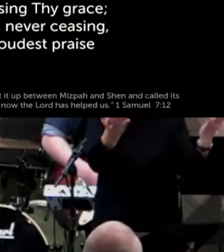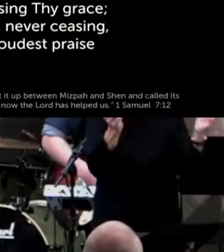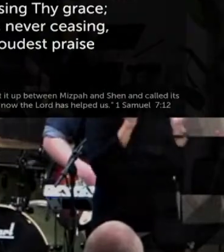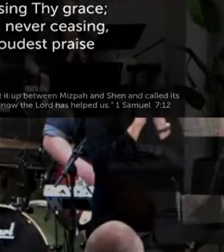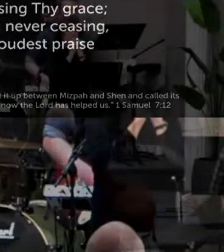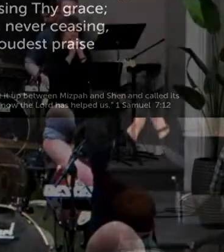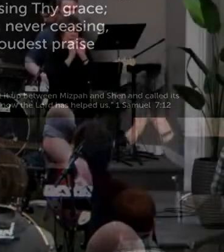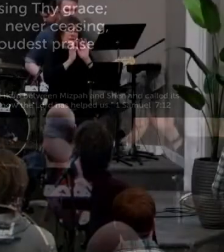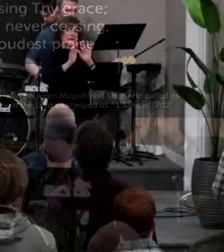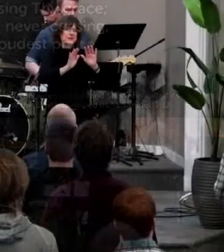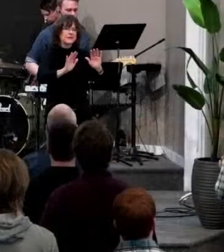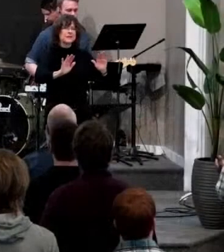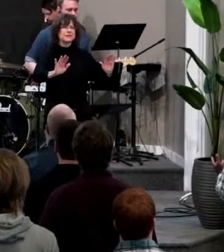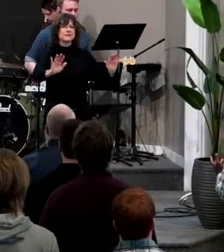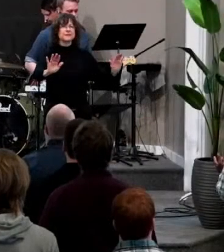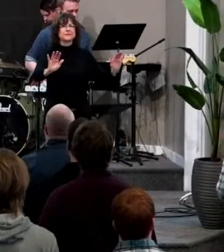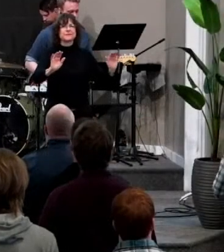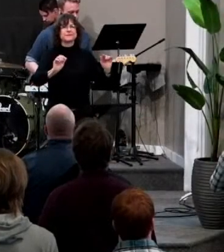blessing.